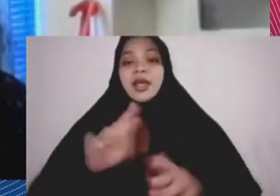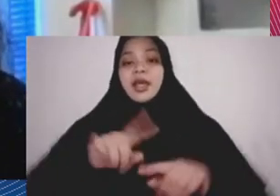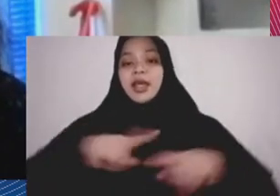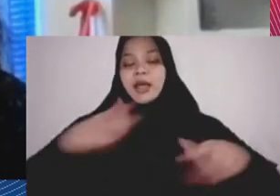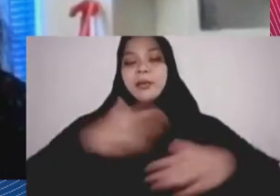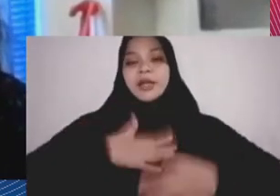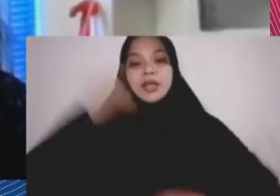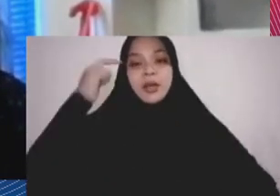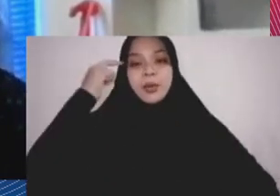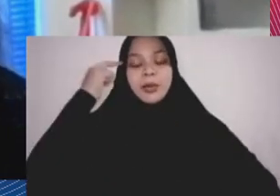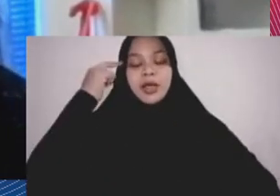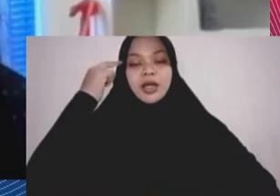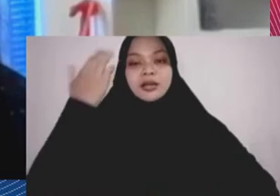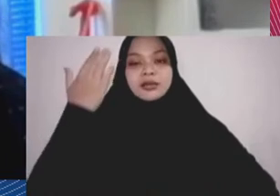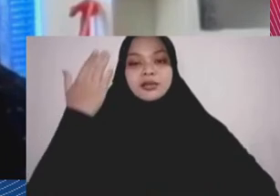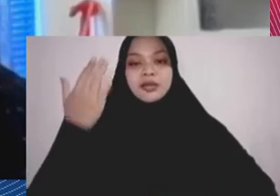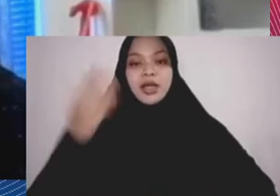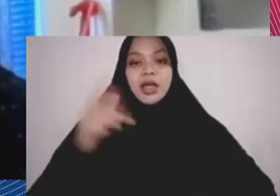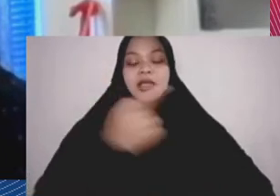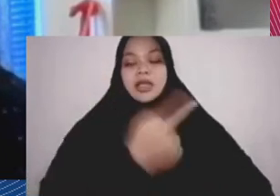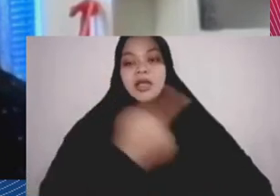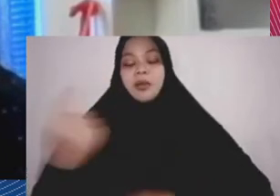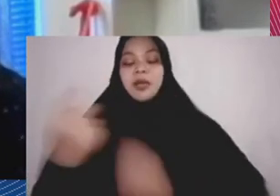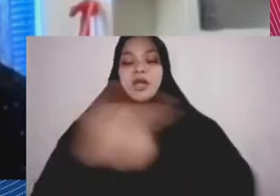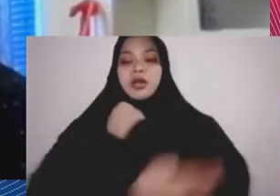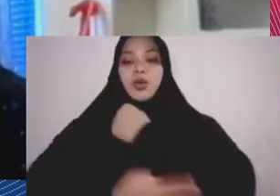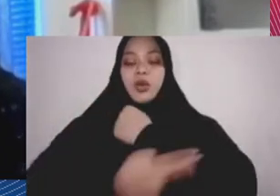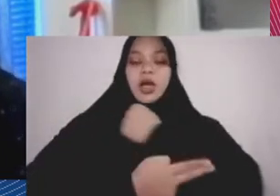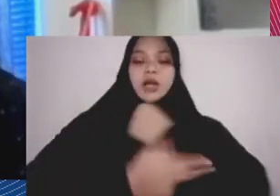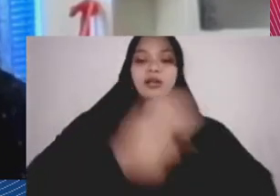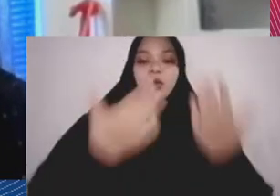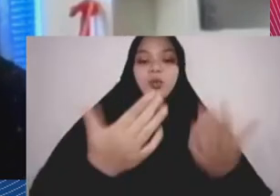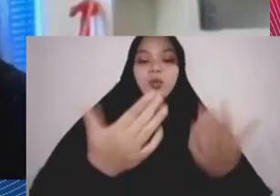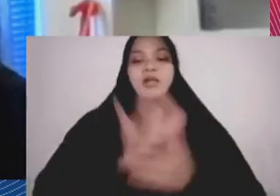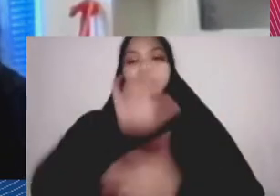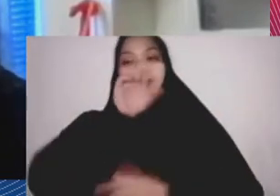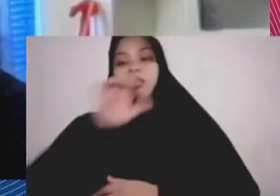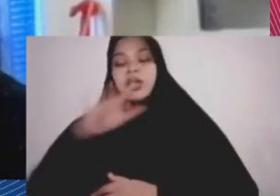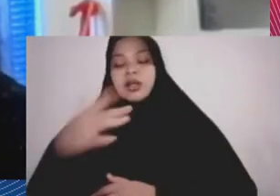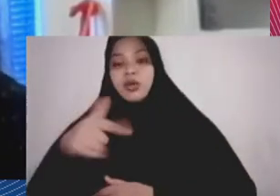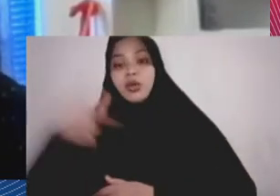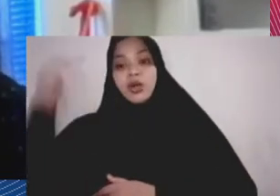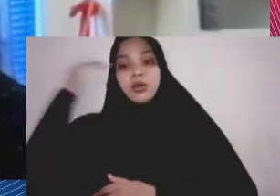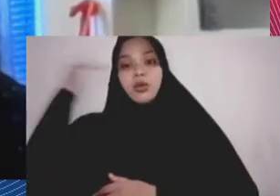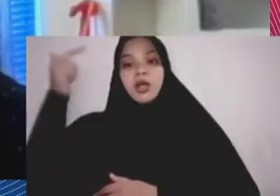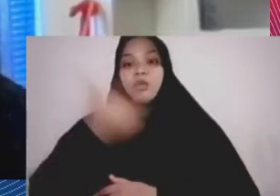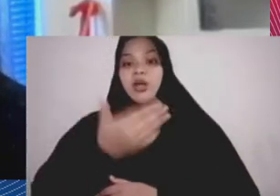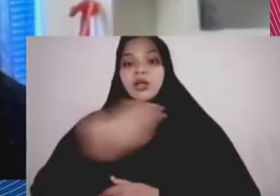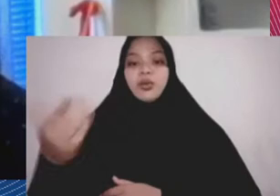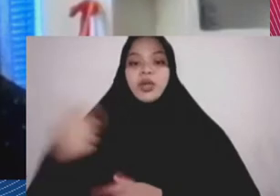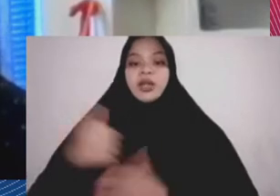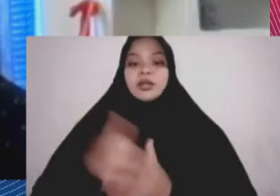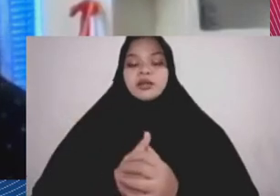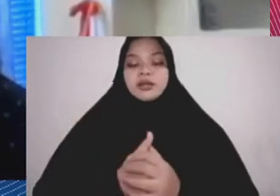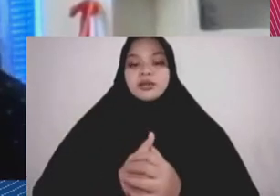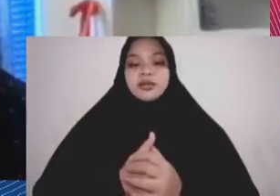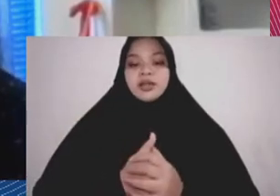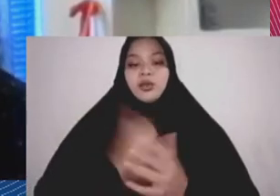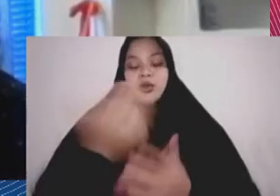that if we come to that consensus saying, you know, we all want to reduce and we all want to